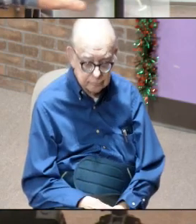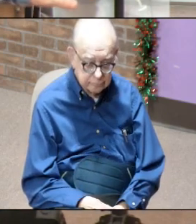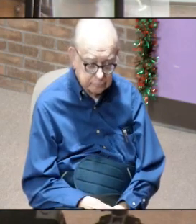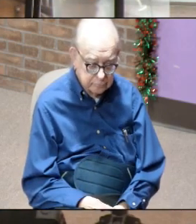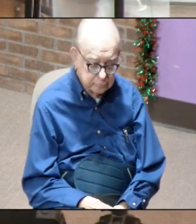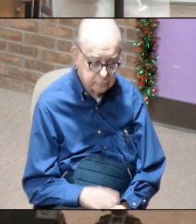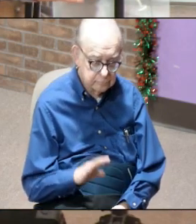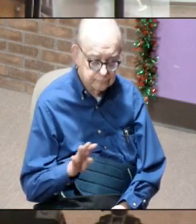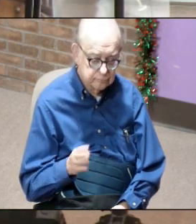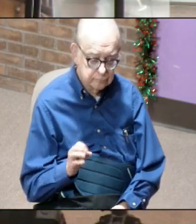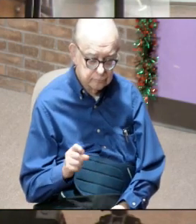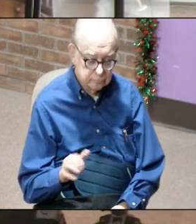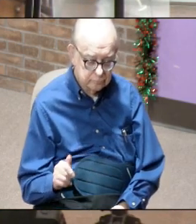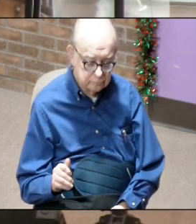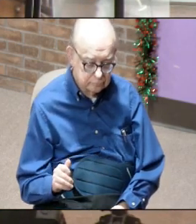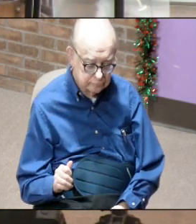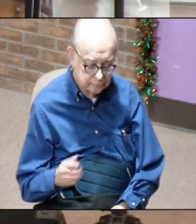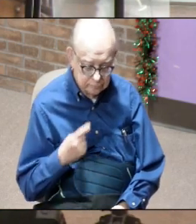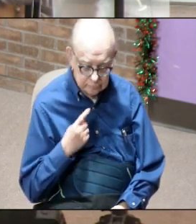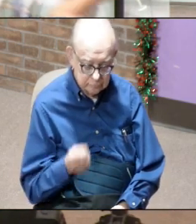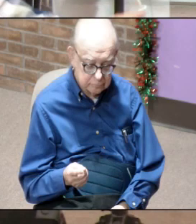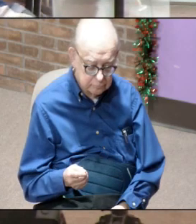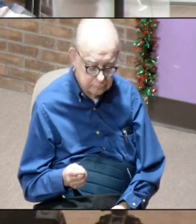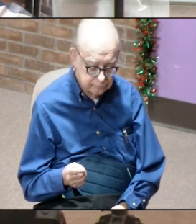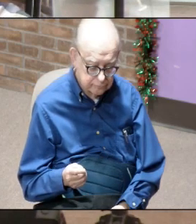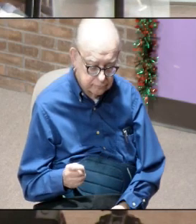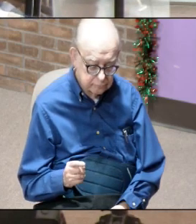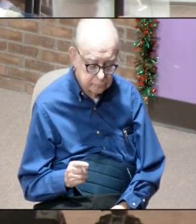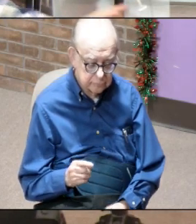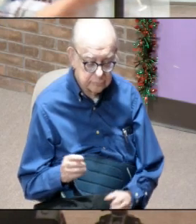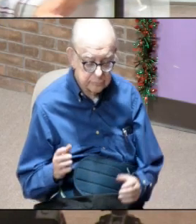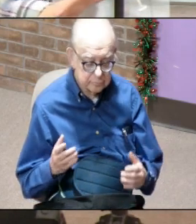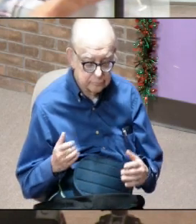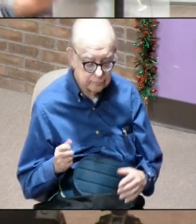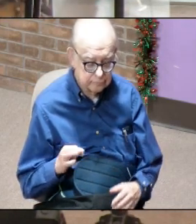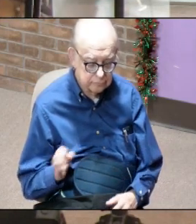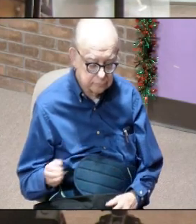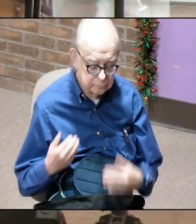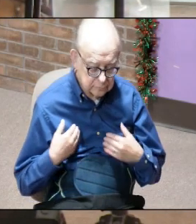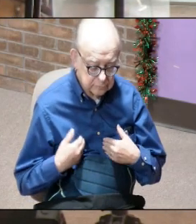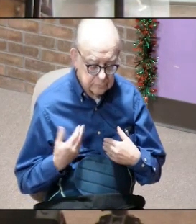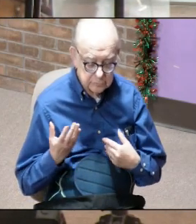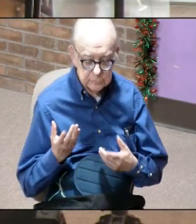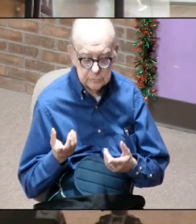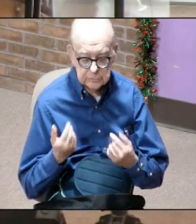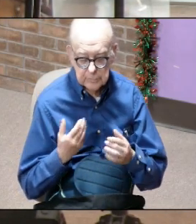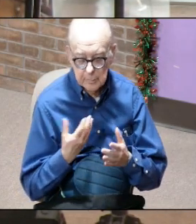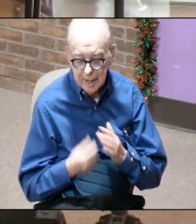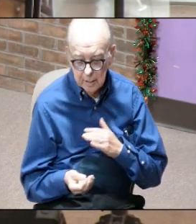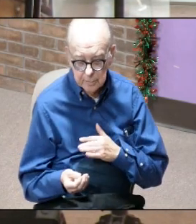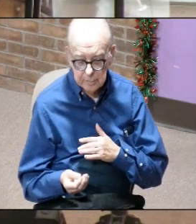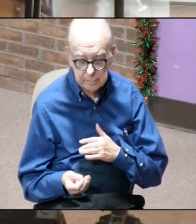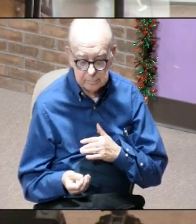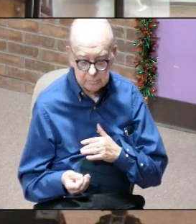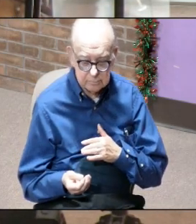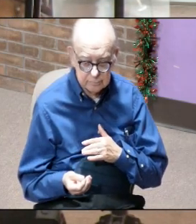The fourth seal says the wild animals will come out.